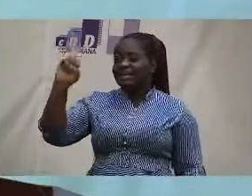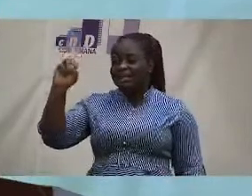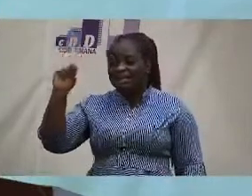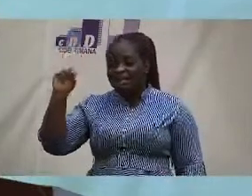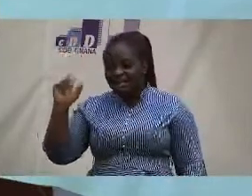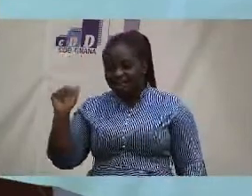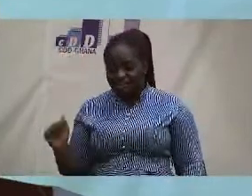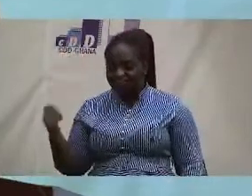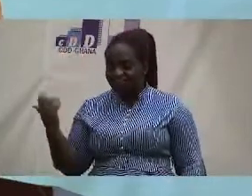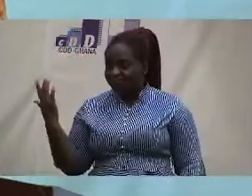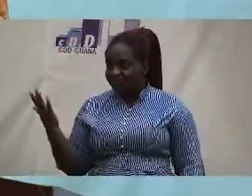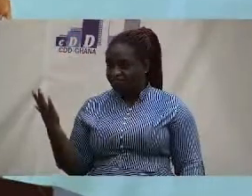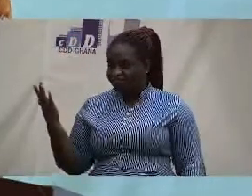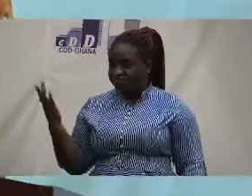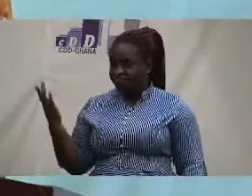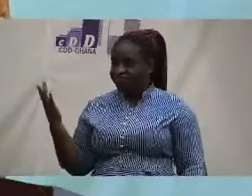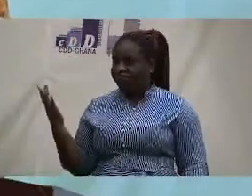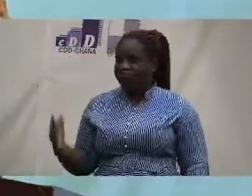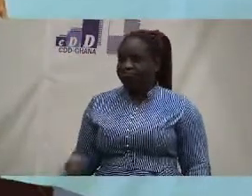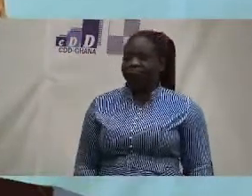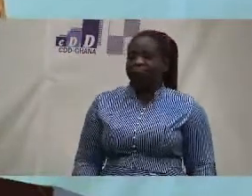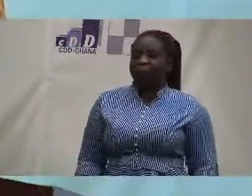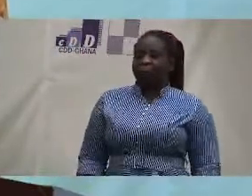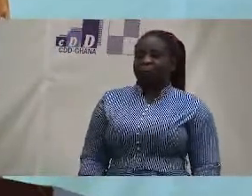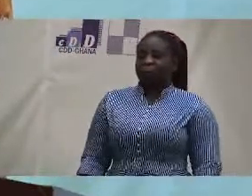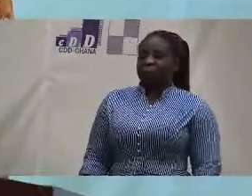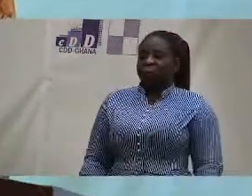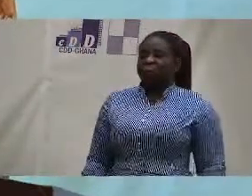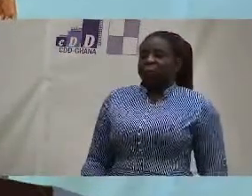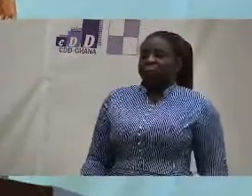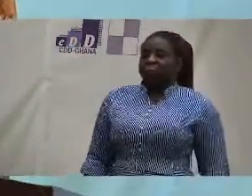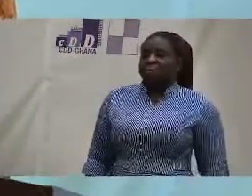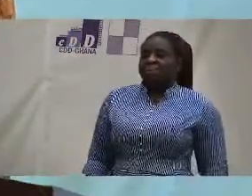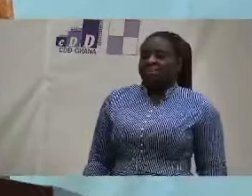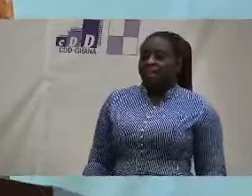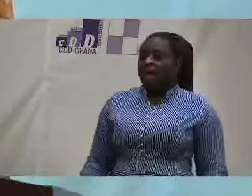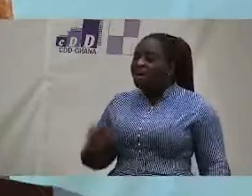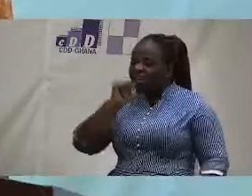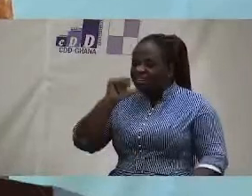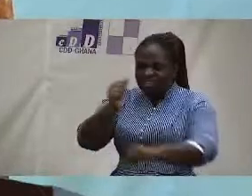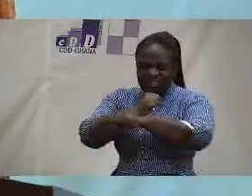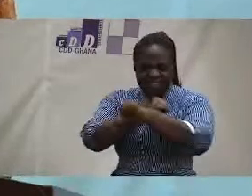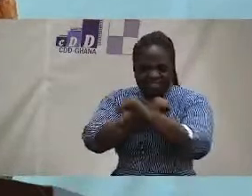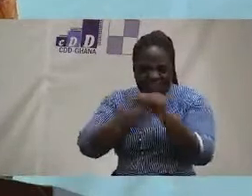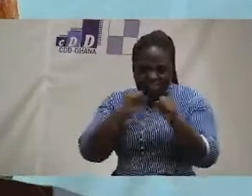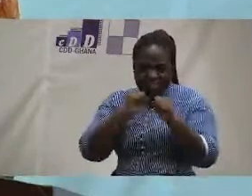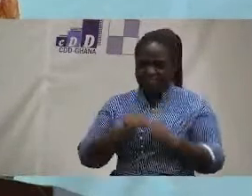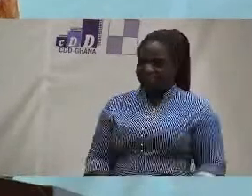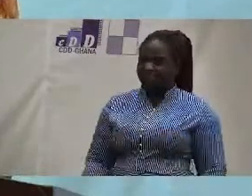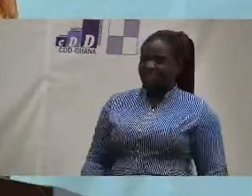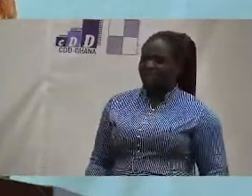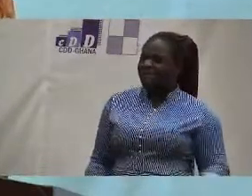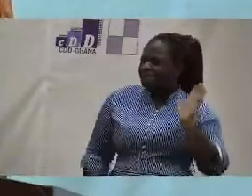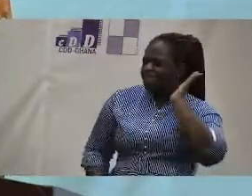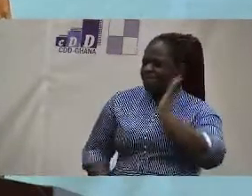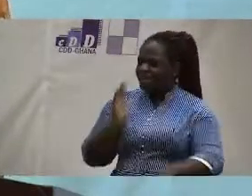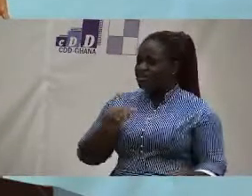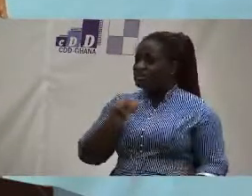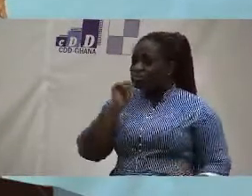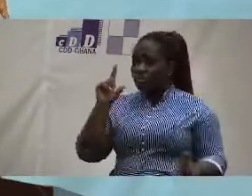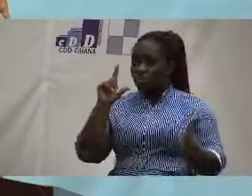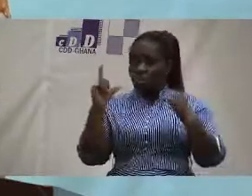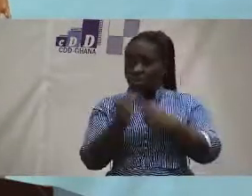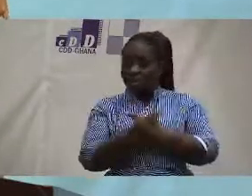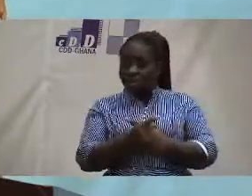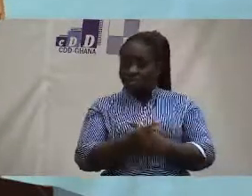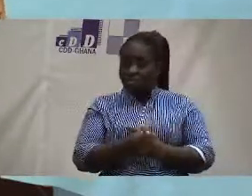elongation as well. And insecurity, which is fast, not just located in